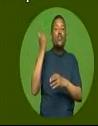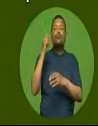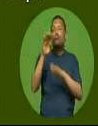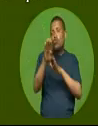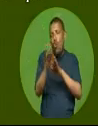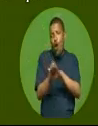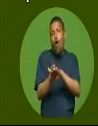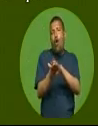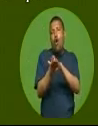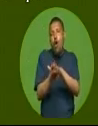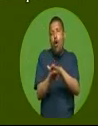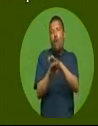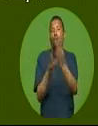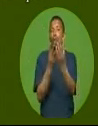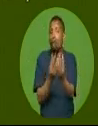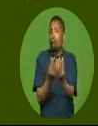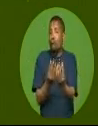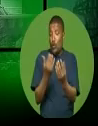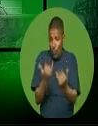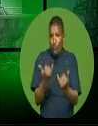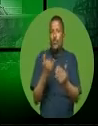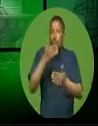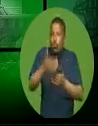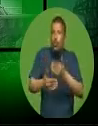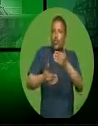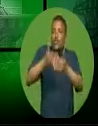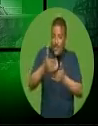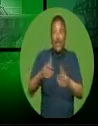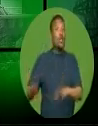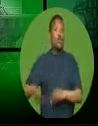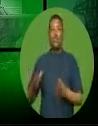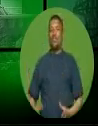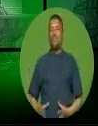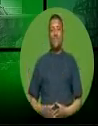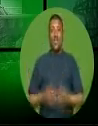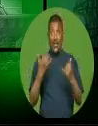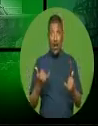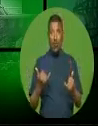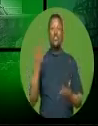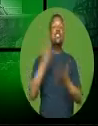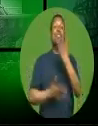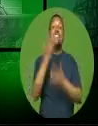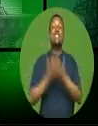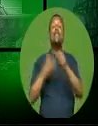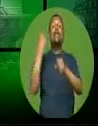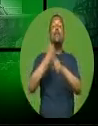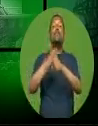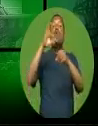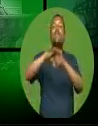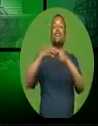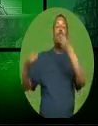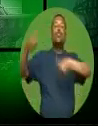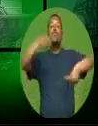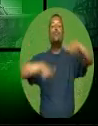slow and was still in the process. Students, now let's discuss the employment